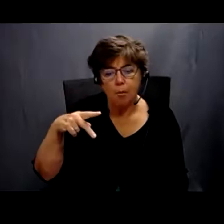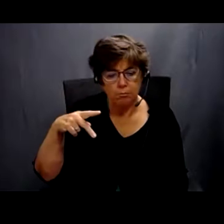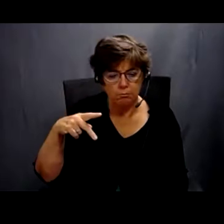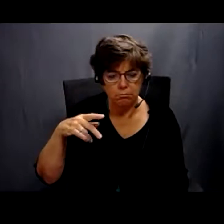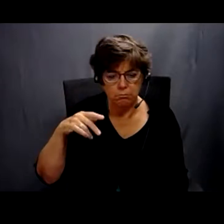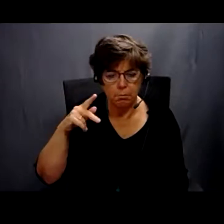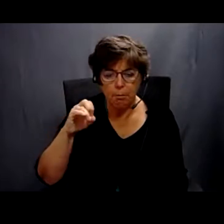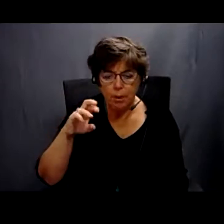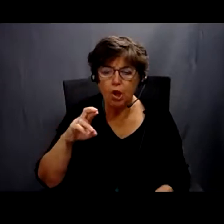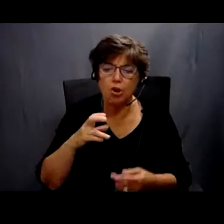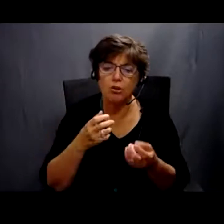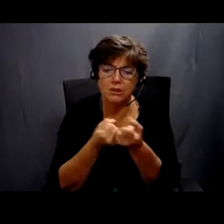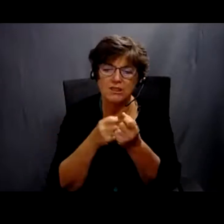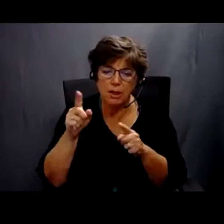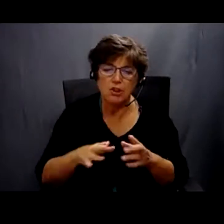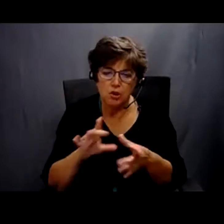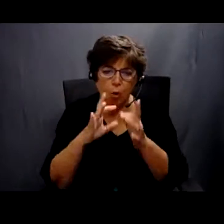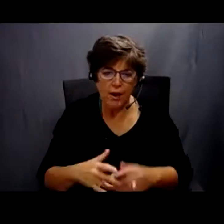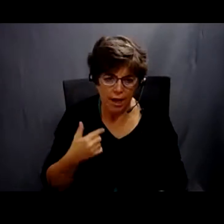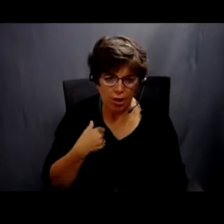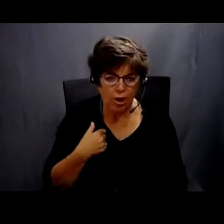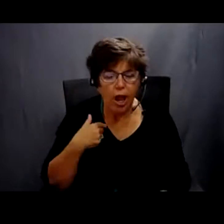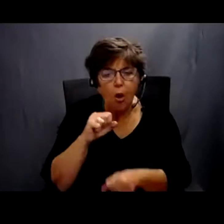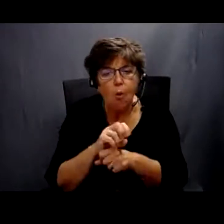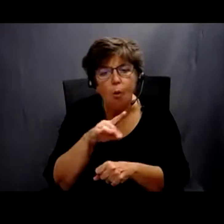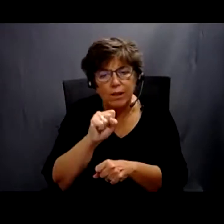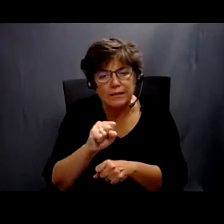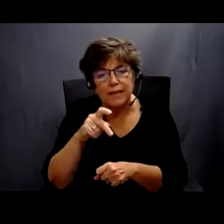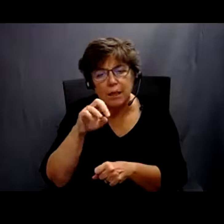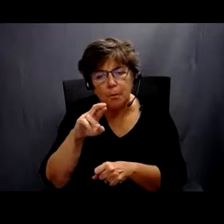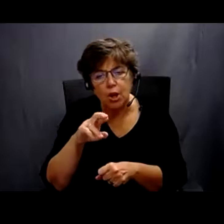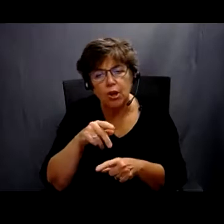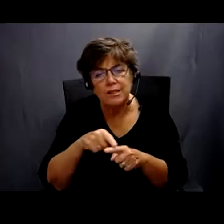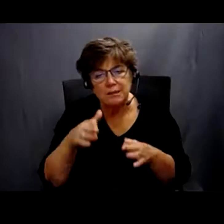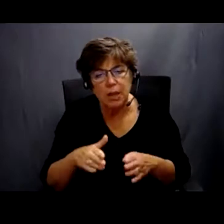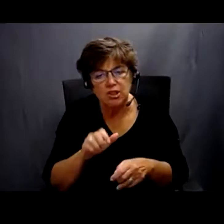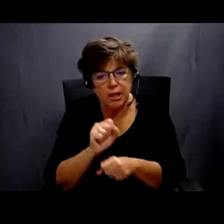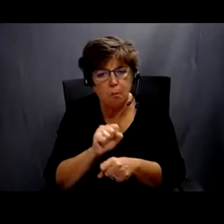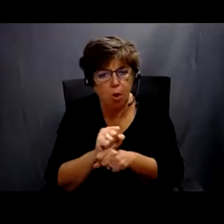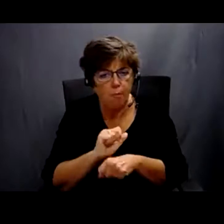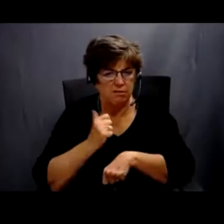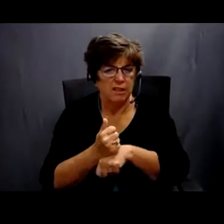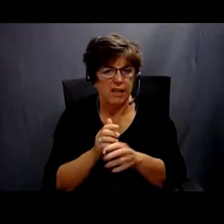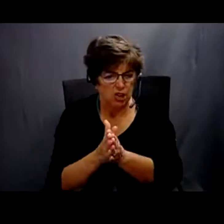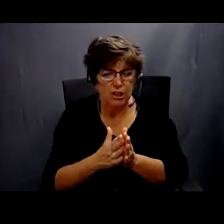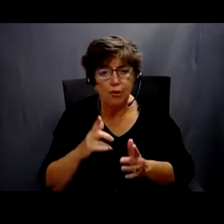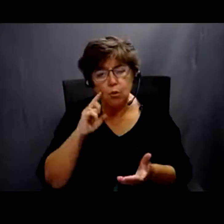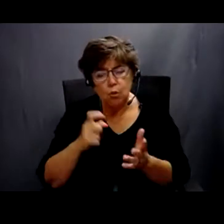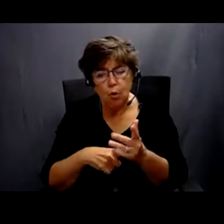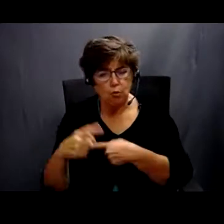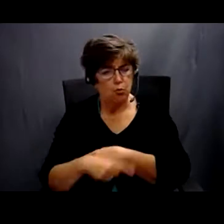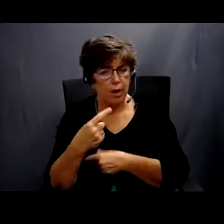to Independence. I work on the Wisconsin Peer Specialist Employment Initiative. So you'll notice today